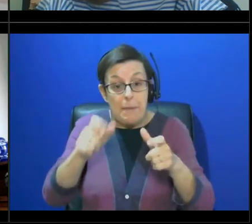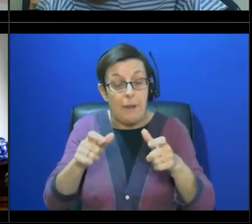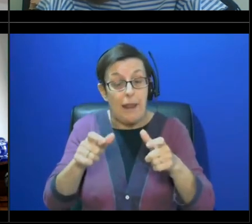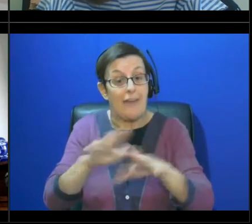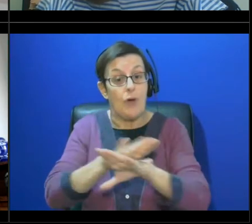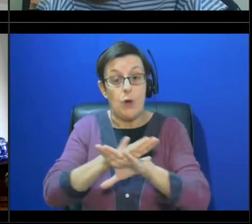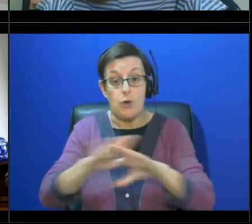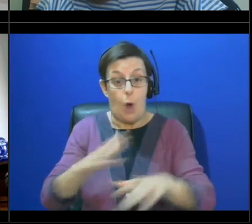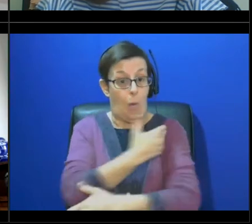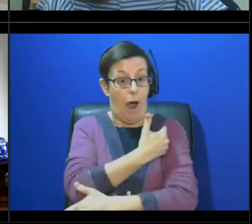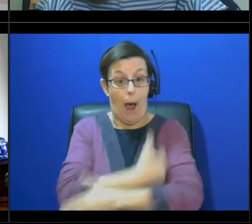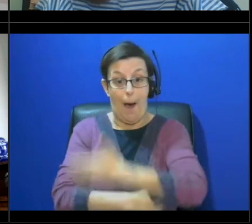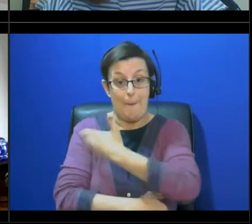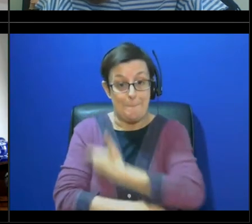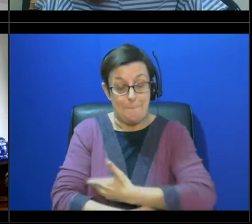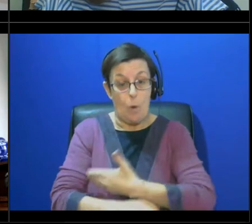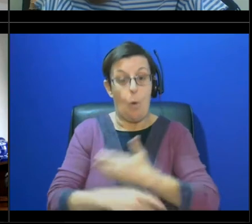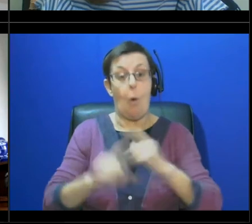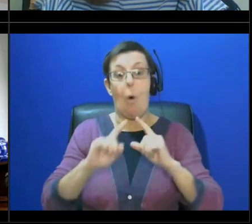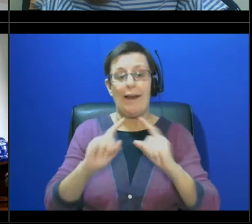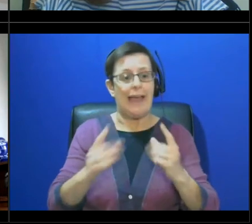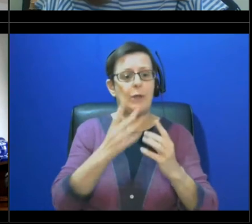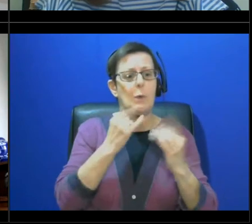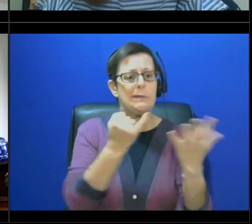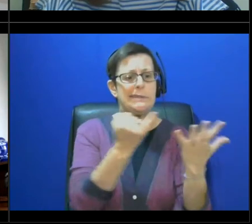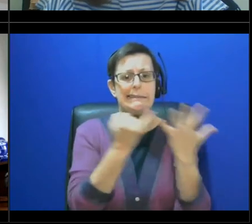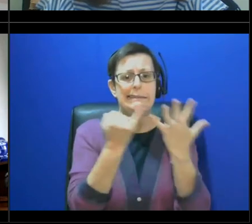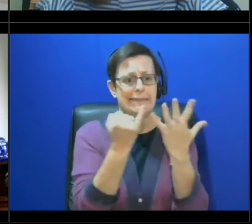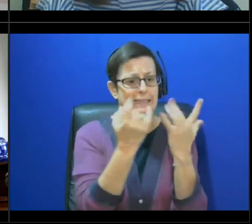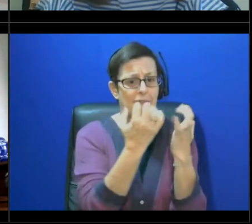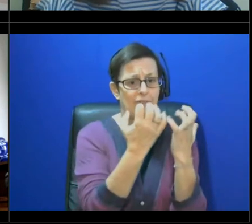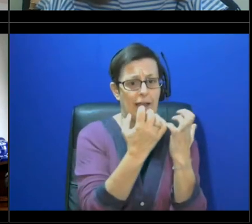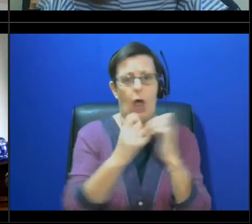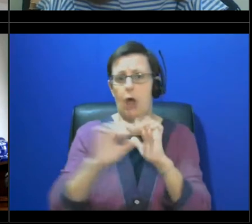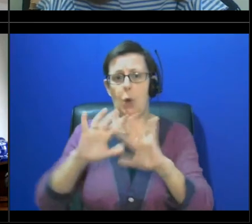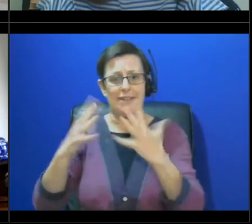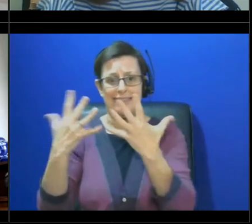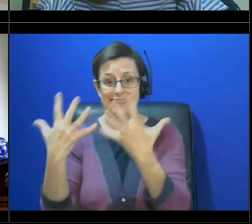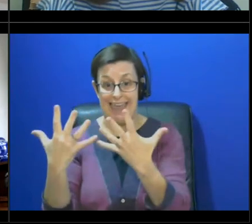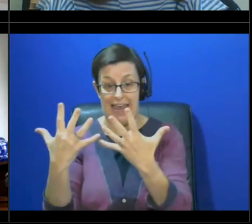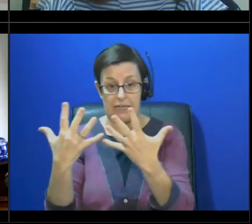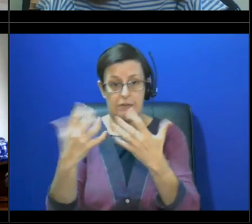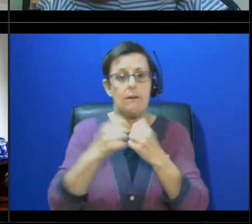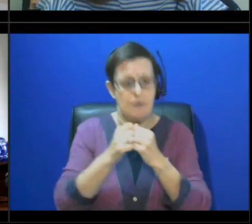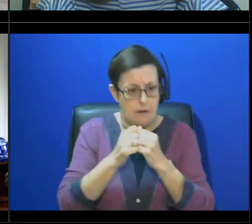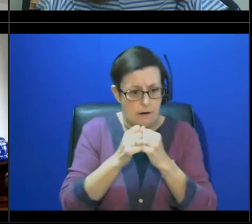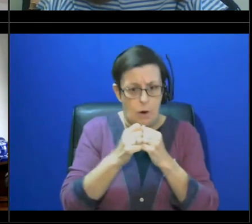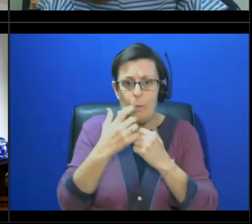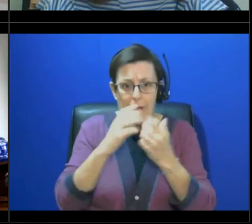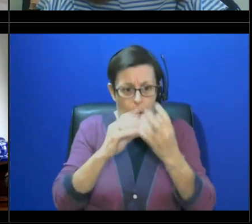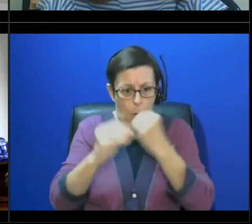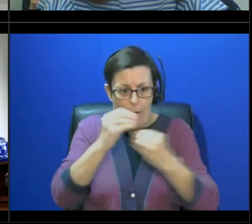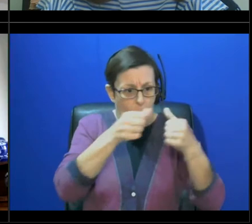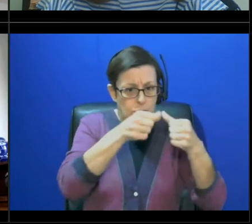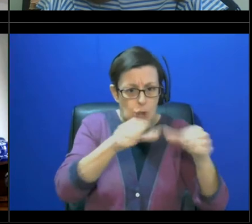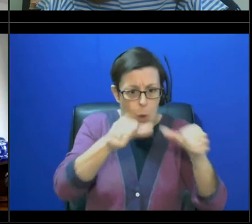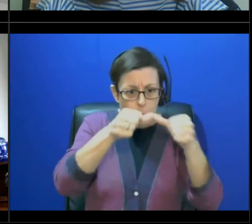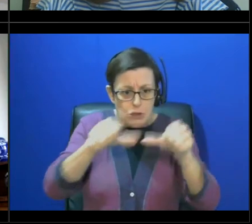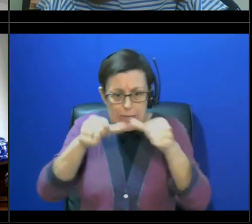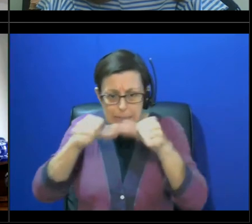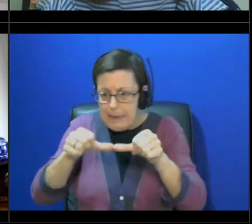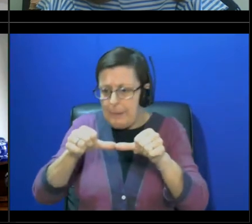have use of six fingers but not 10, and once we've got solutions through our competition, we're able then to make contact with makers who